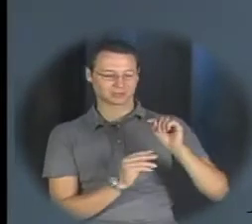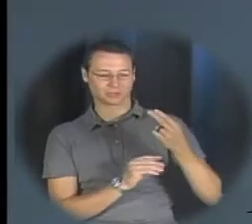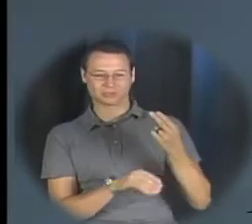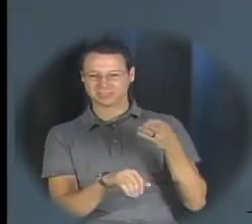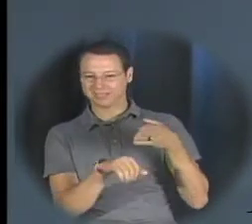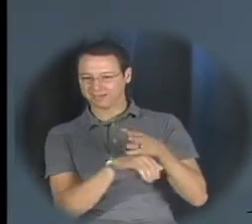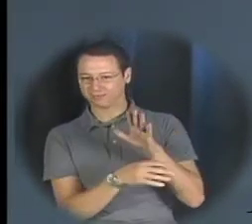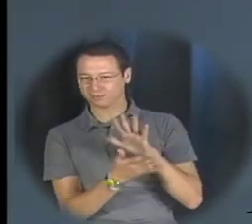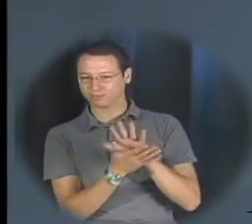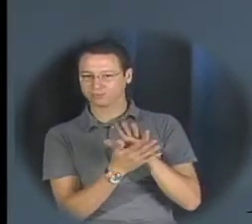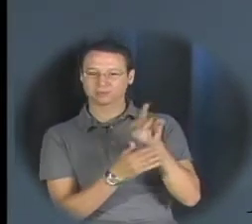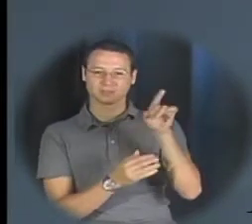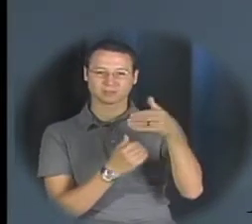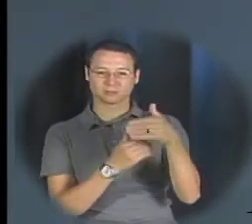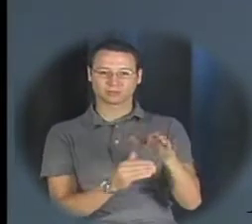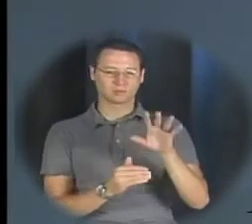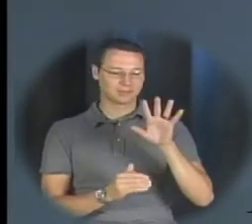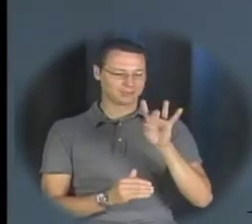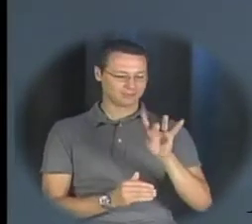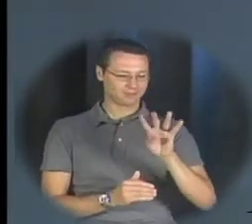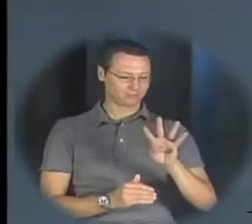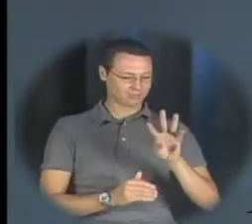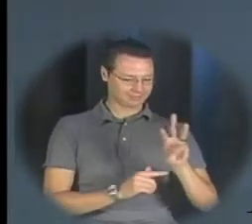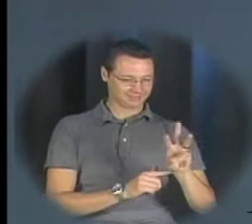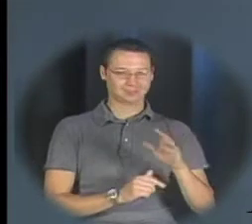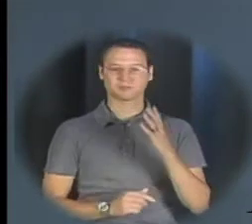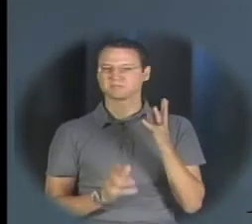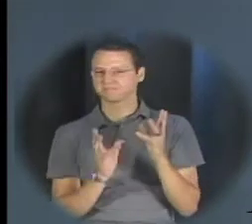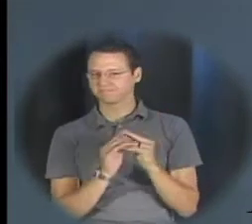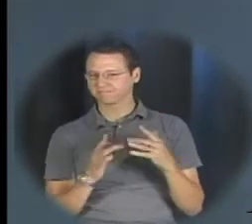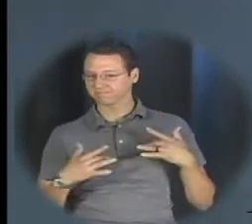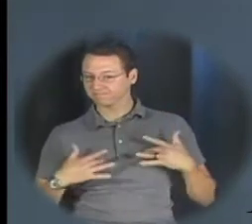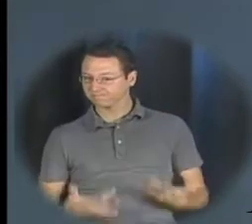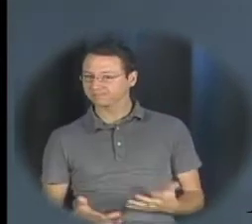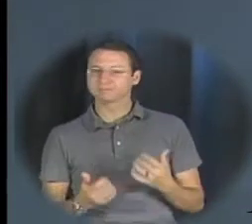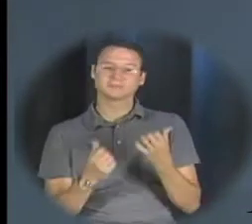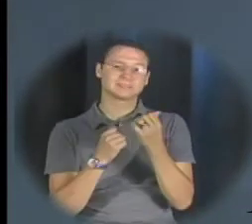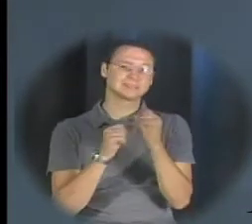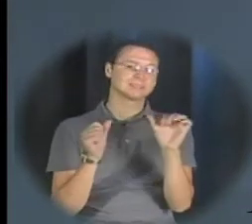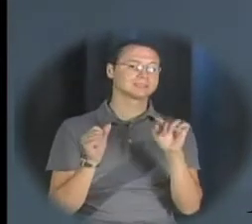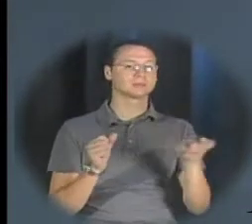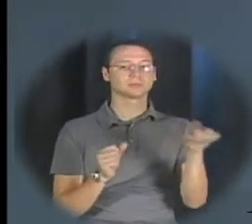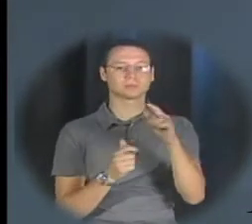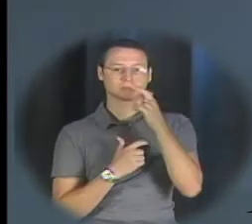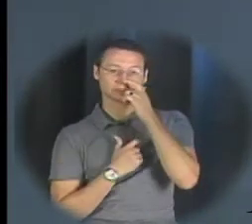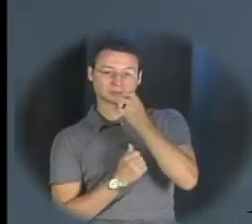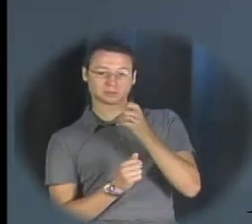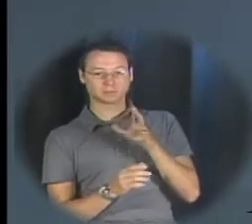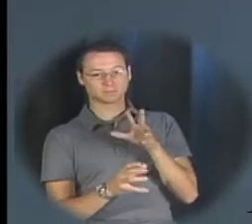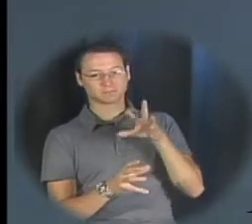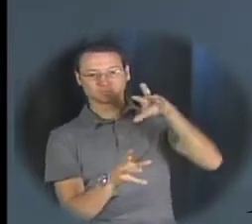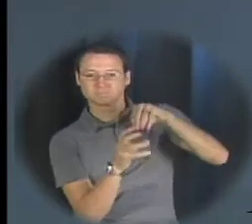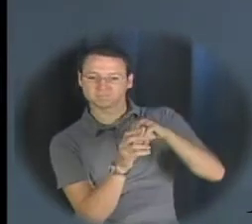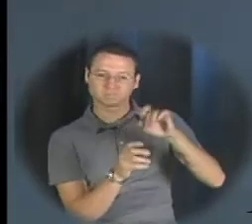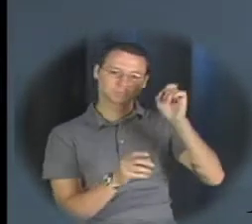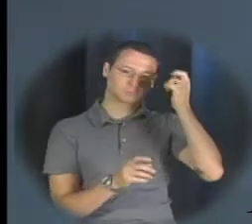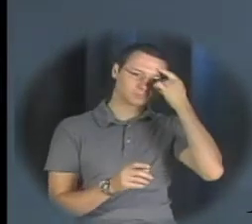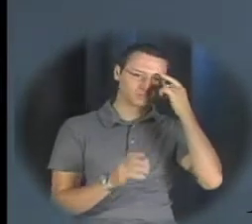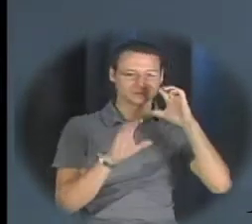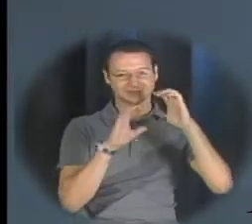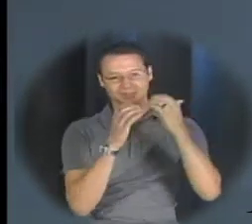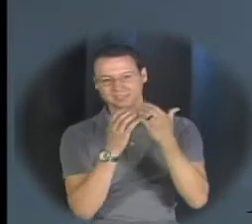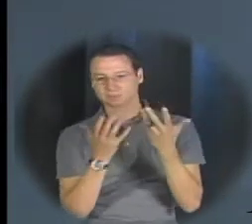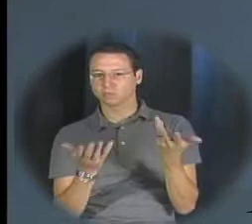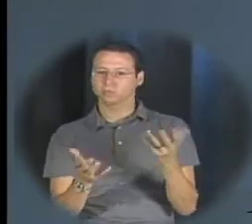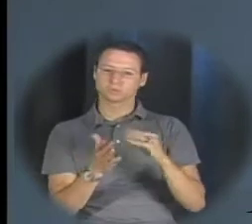room, 846. This meeting is for anyone interested in running for a student body office, class office,